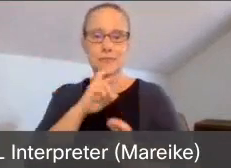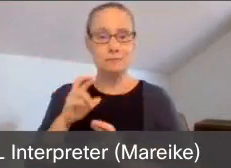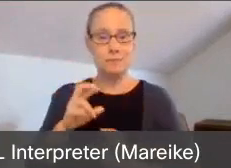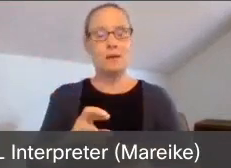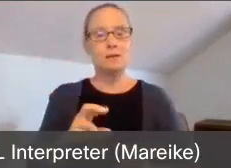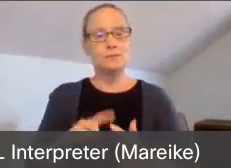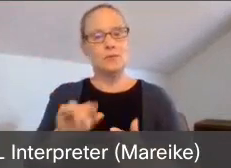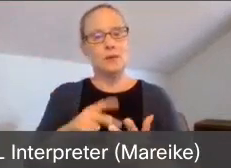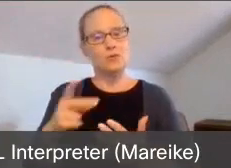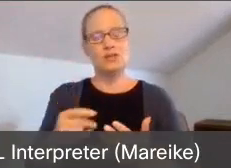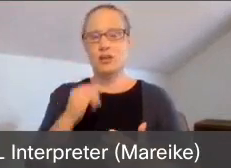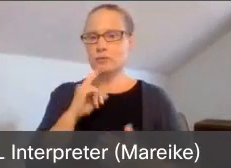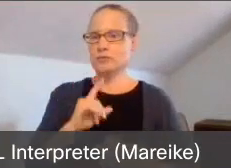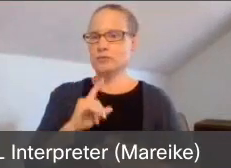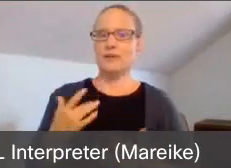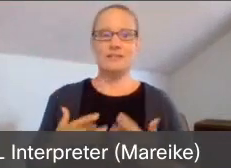also very exciting.